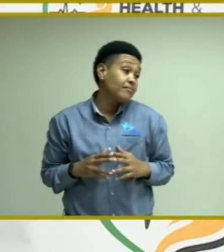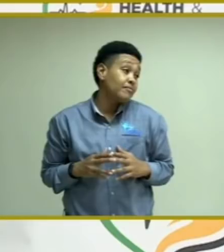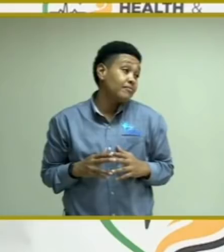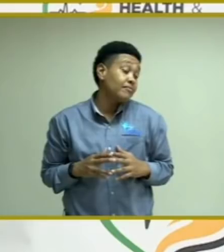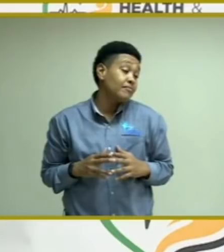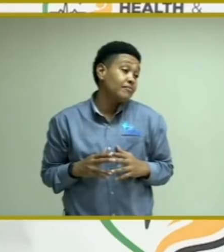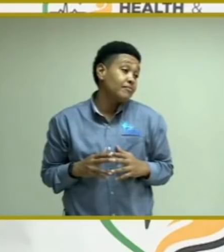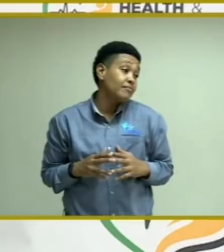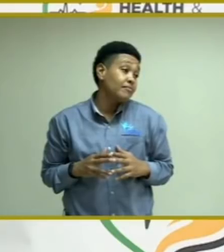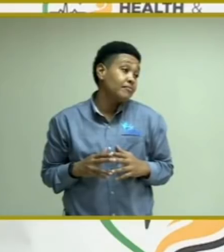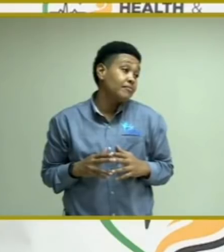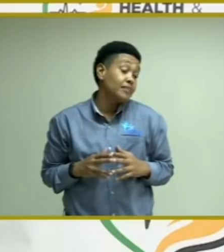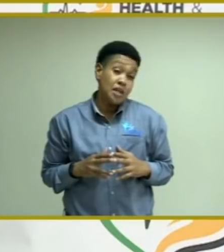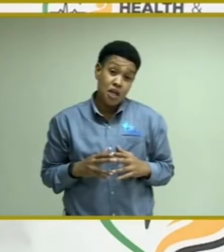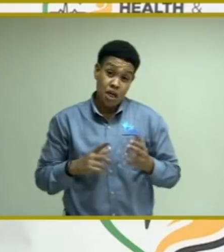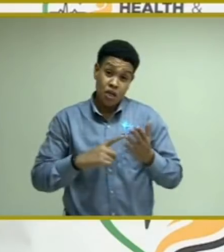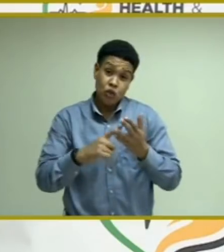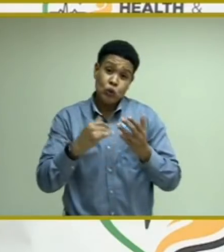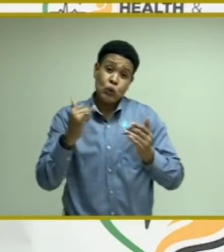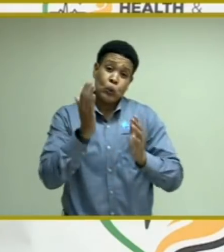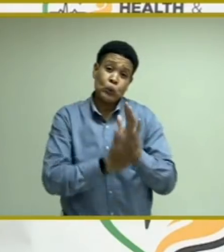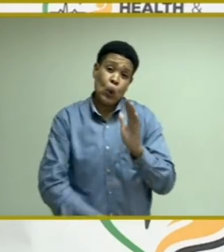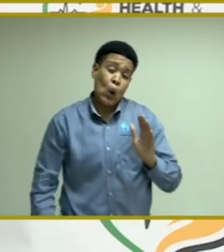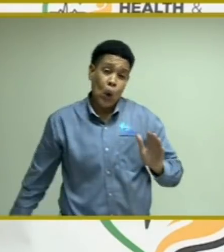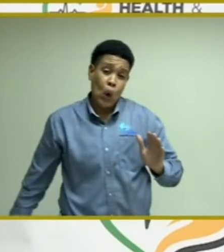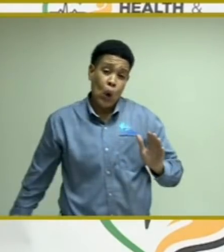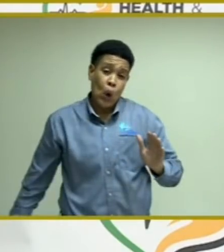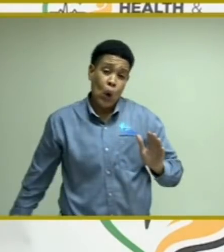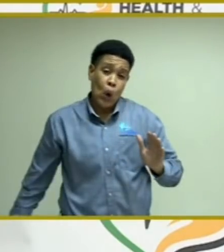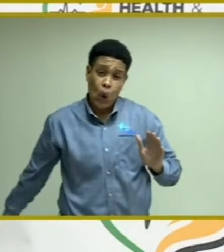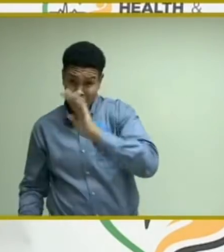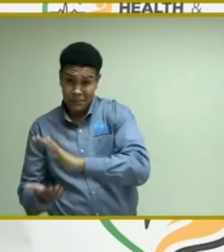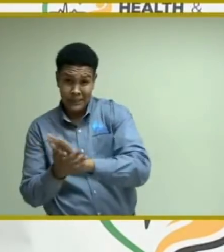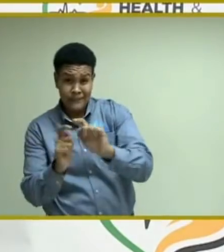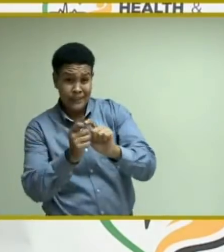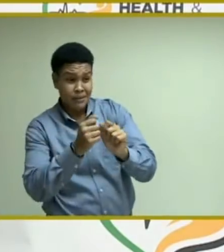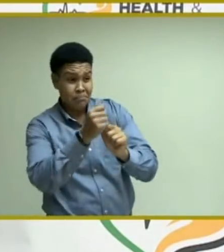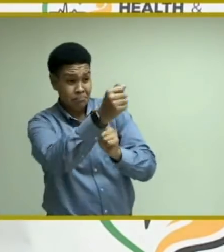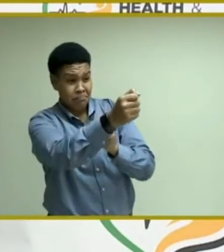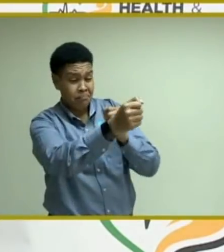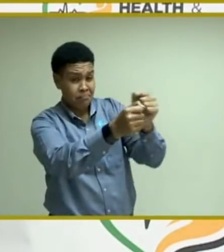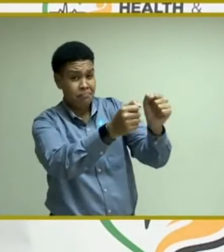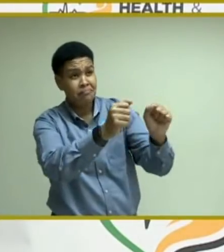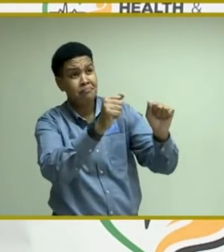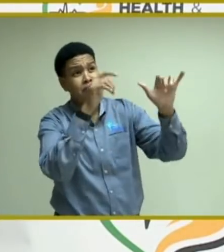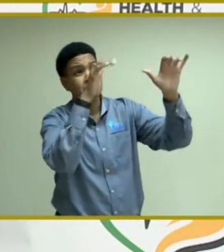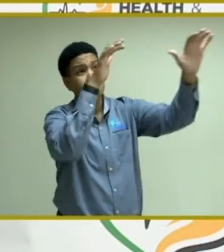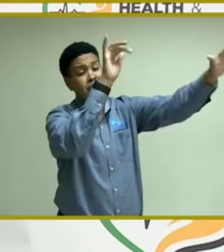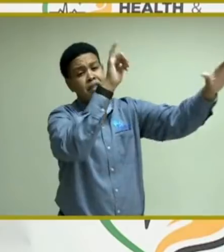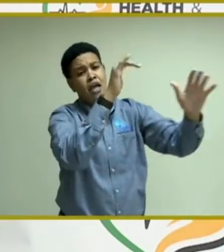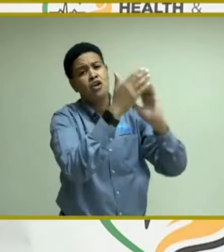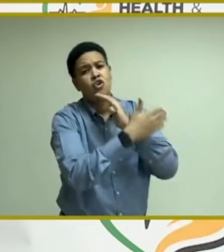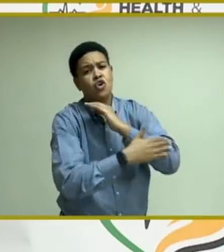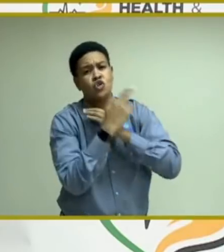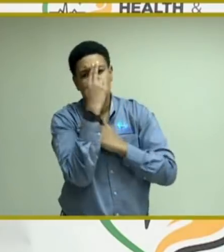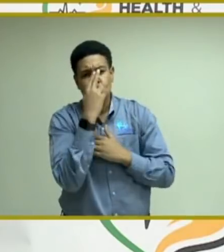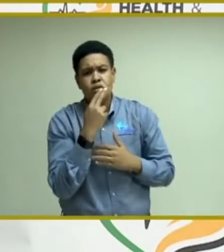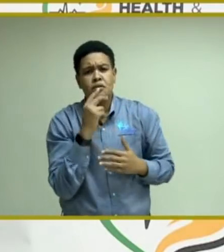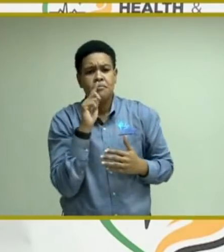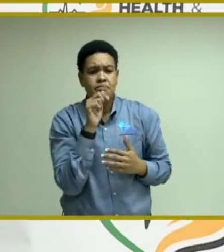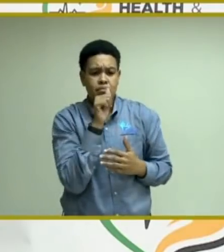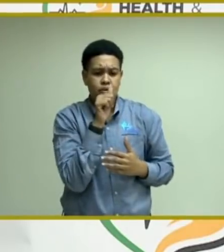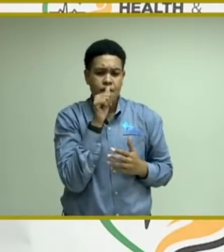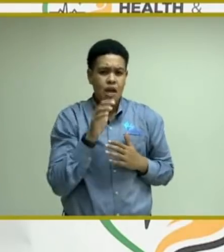discussion, and I believe the team has been dispatched to that country around